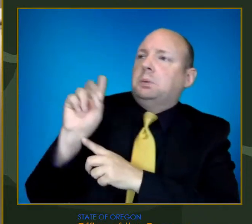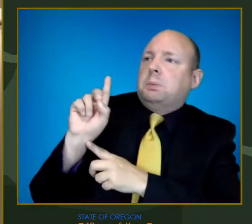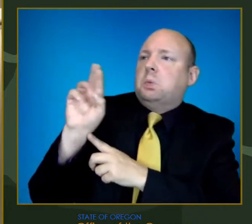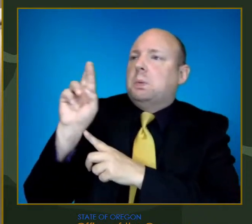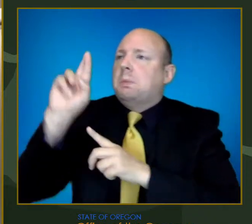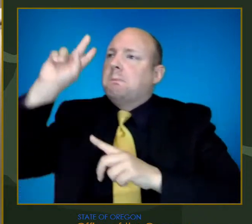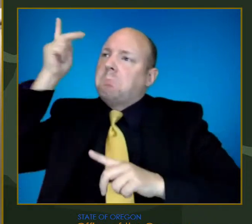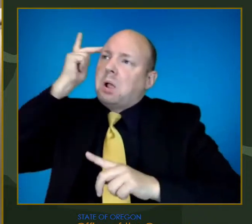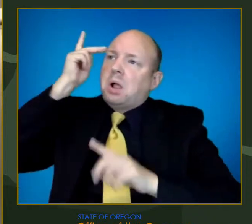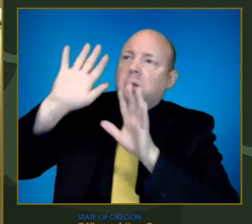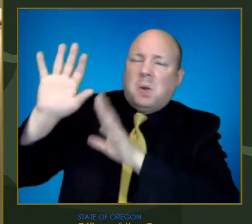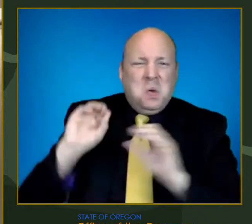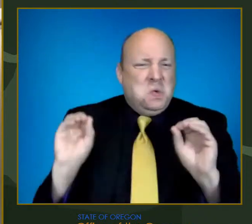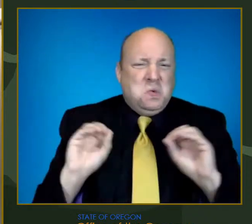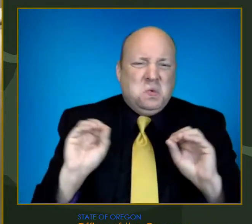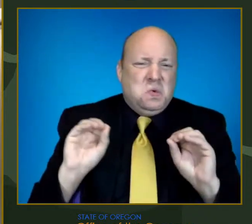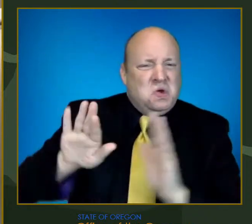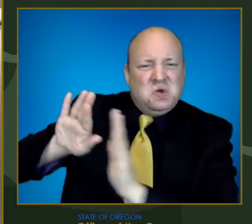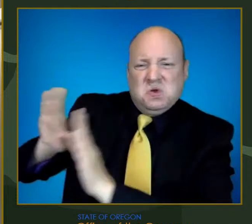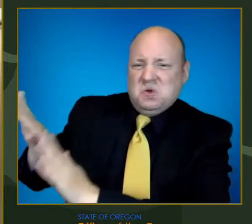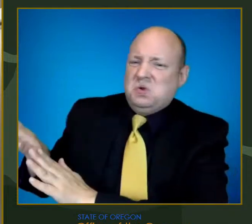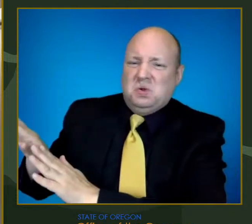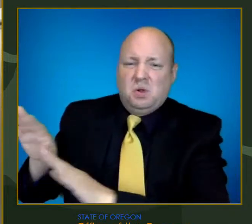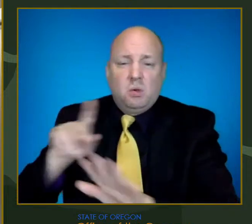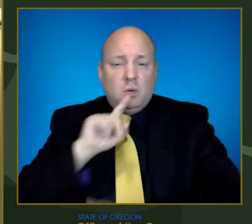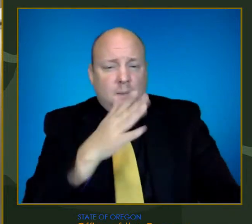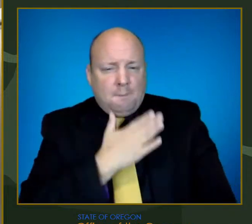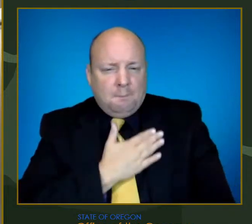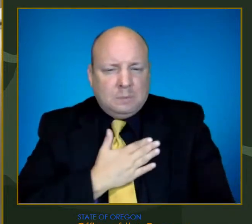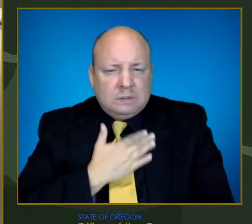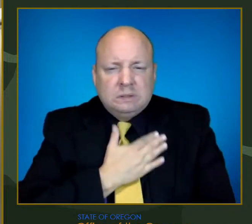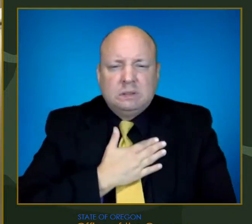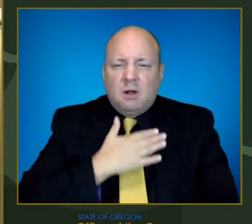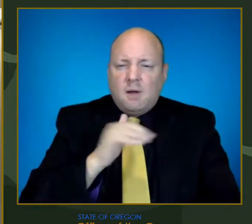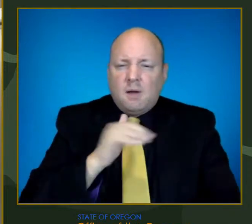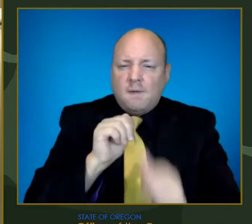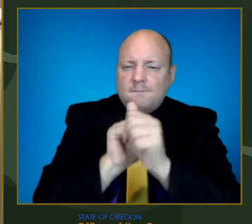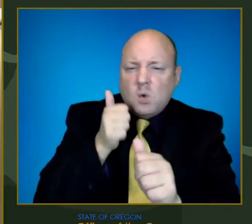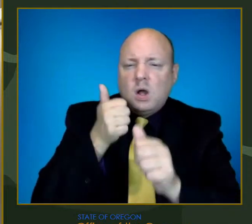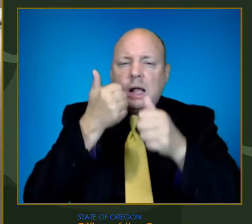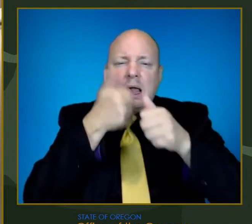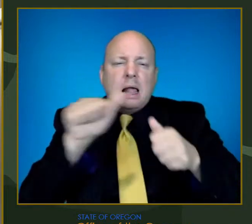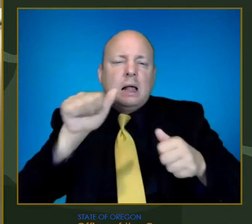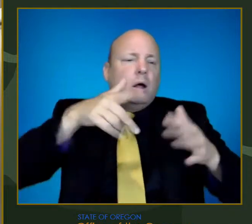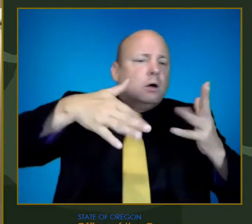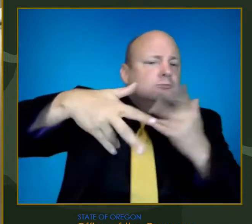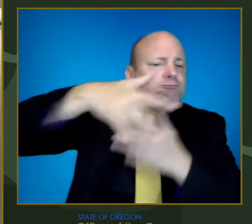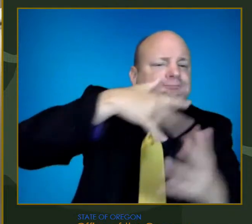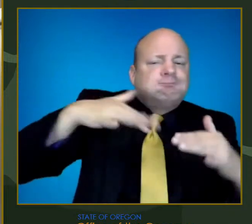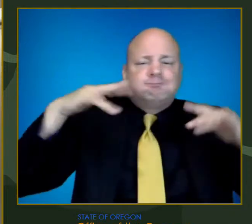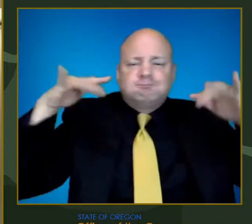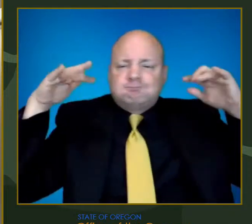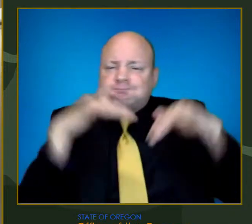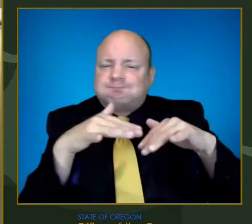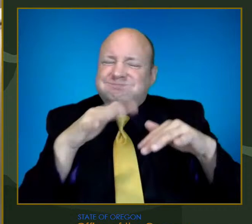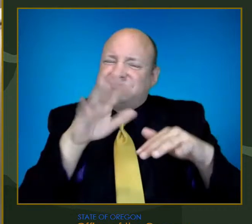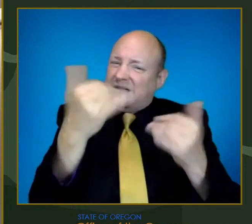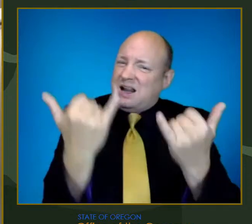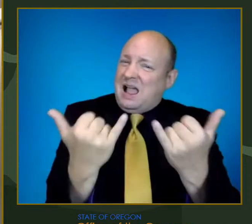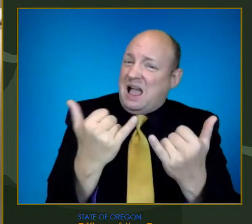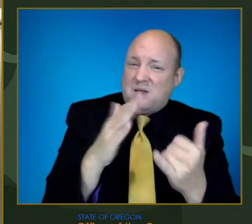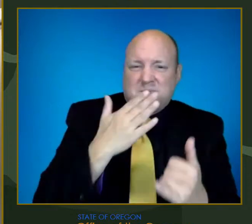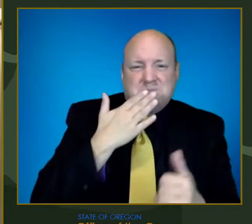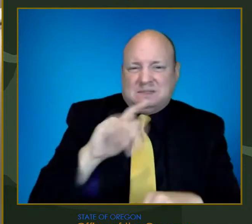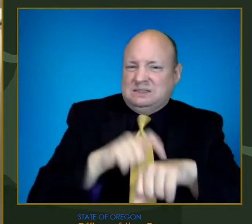to avoid crowds, even in the outdoor environment. This virus is different than what we saw earlier in the